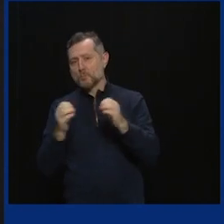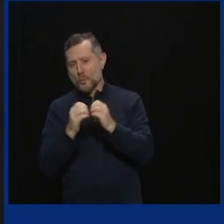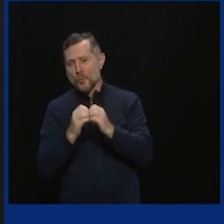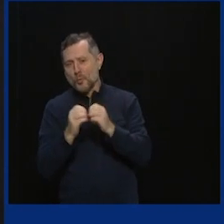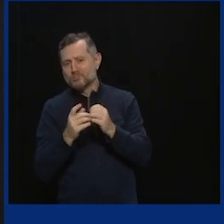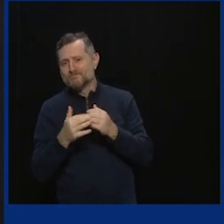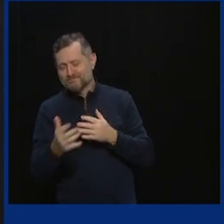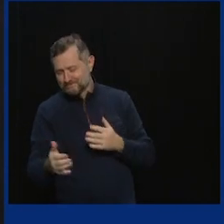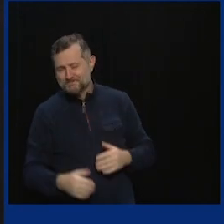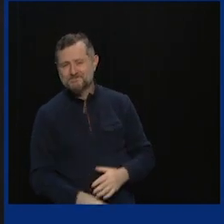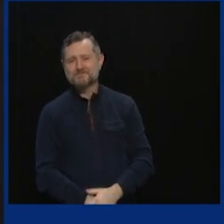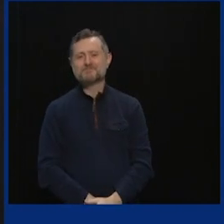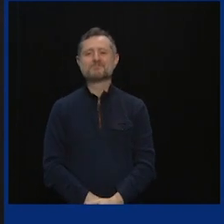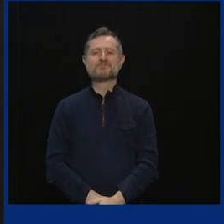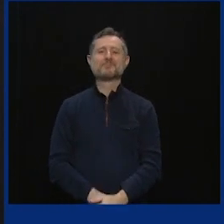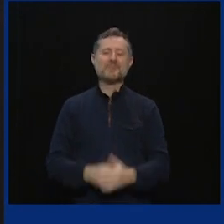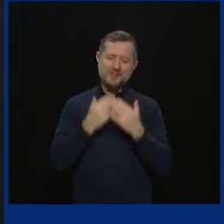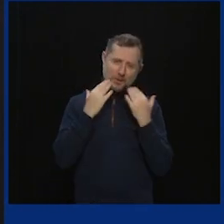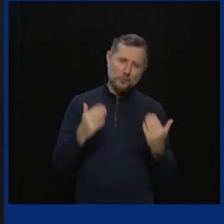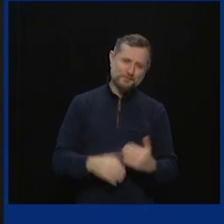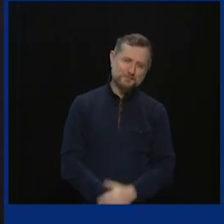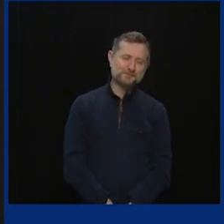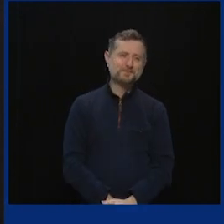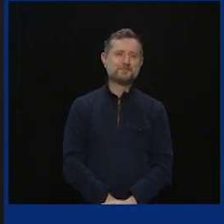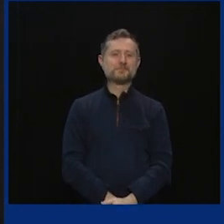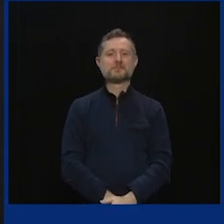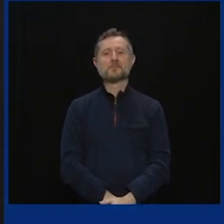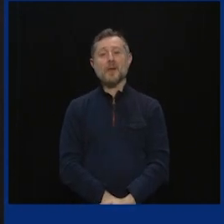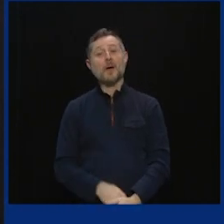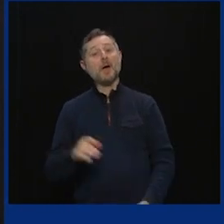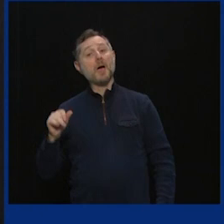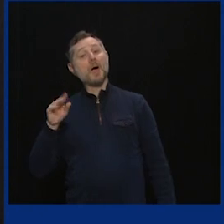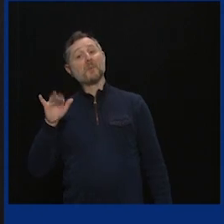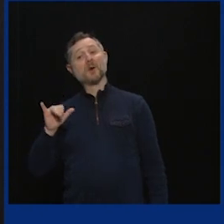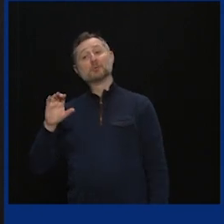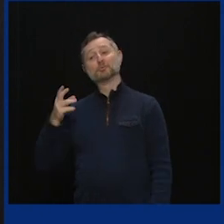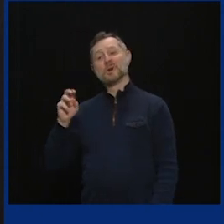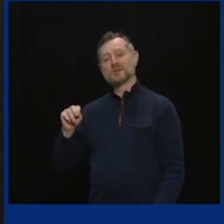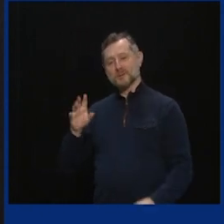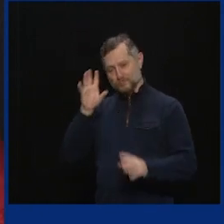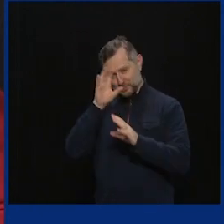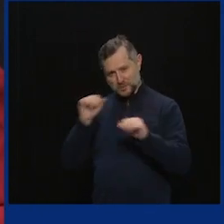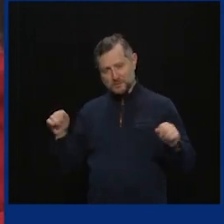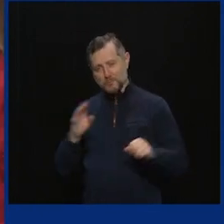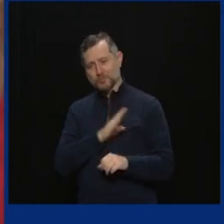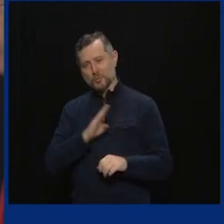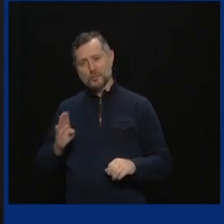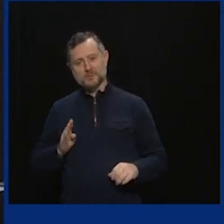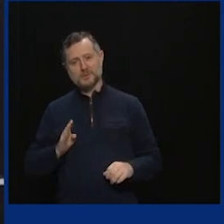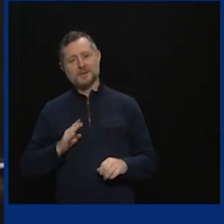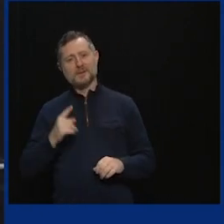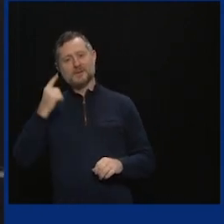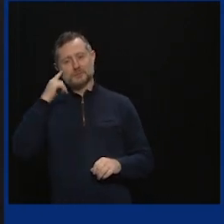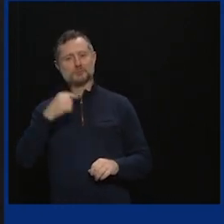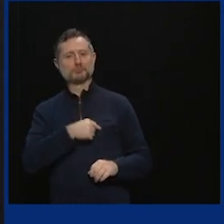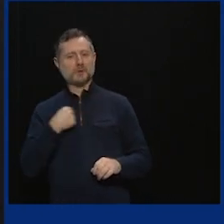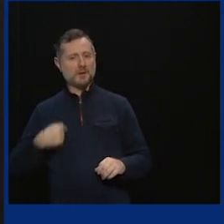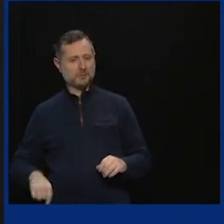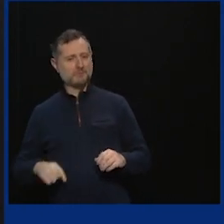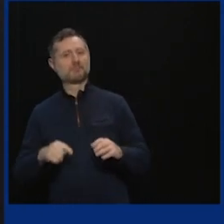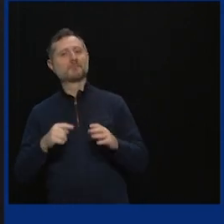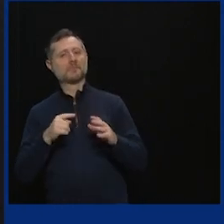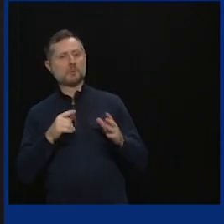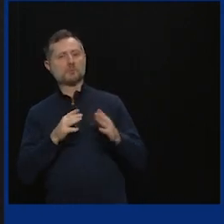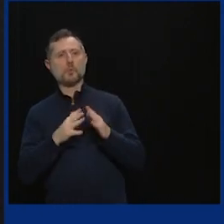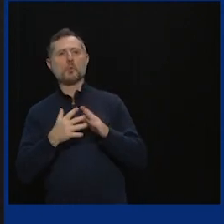Amy Chin, President of the Board, Think Chinatown, and she was so helpful. Amy.